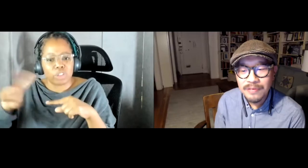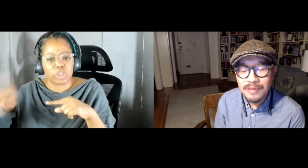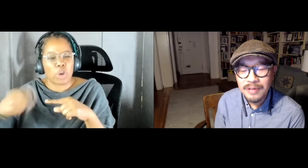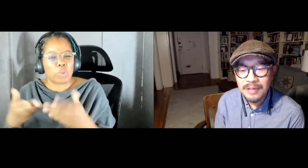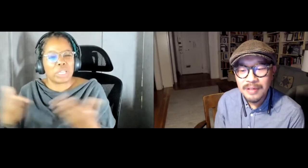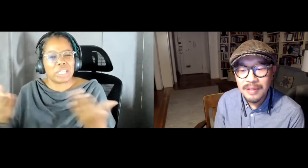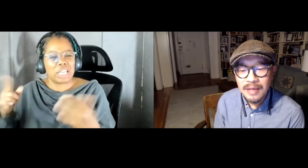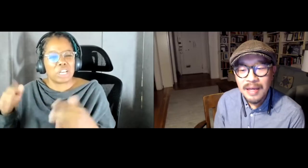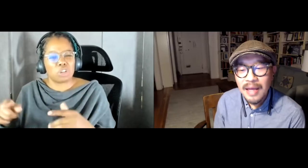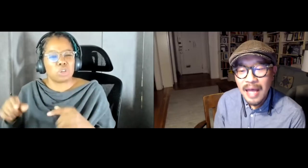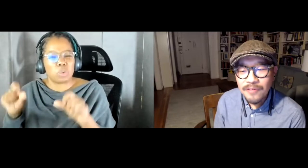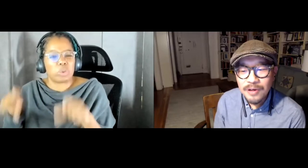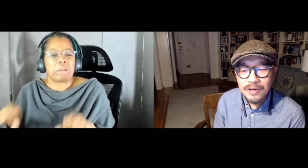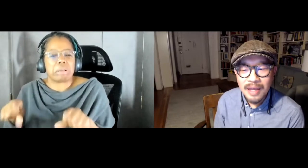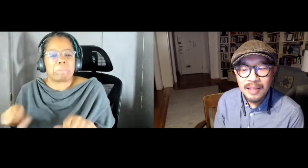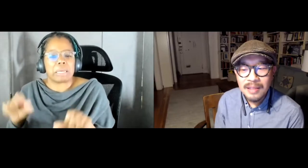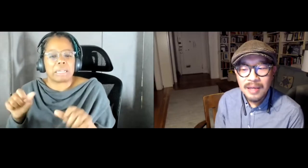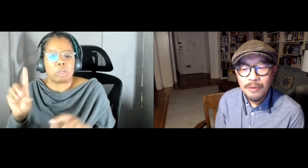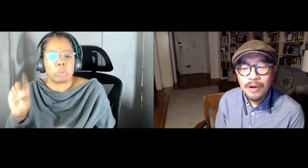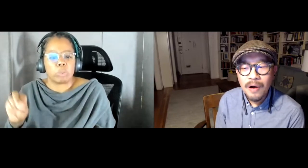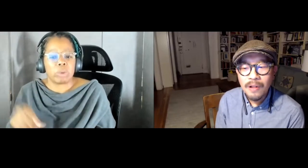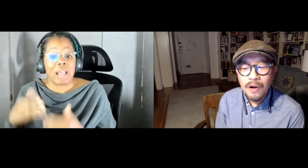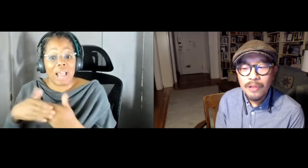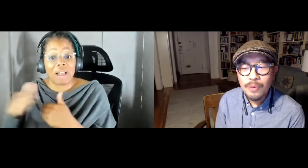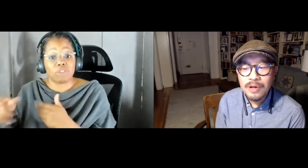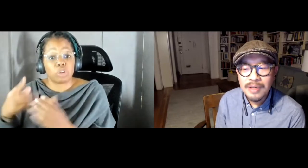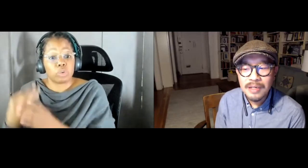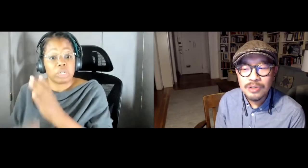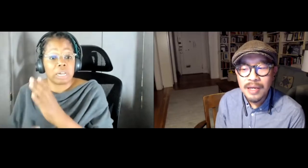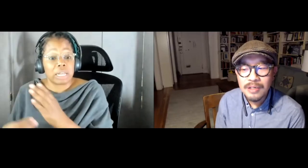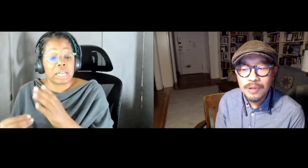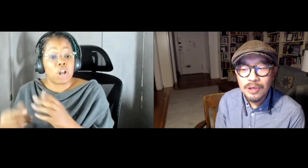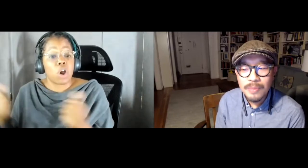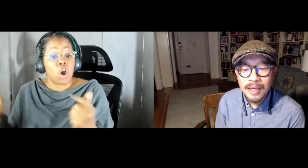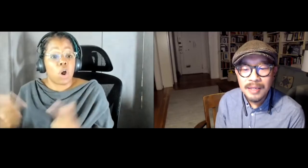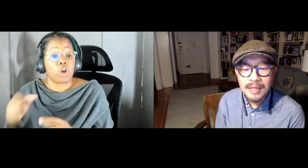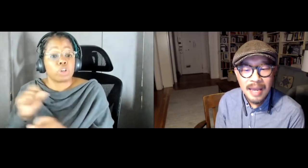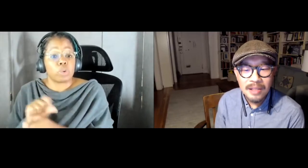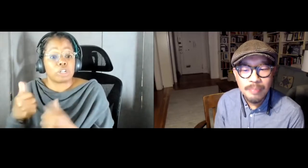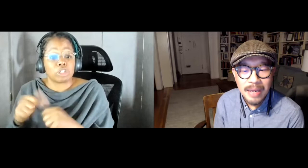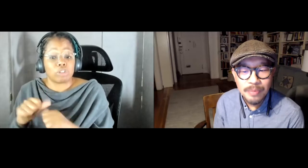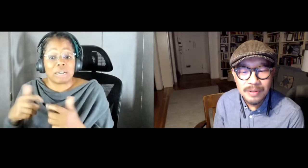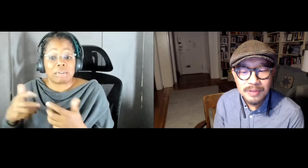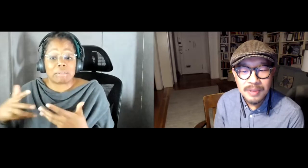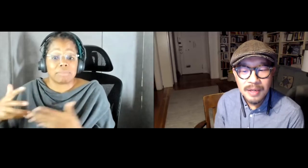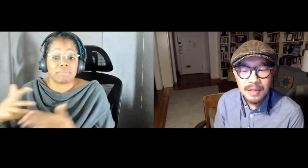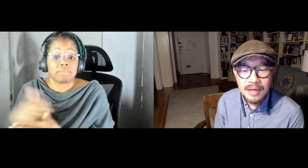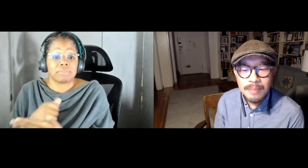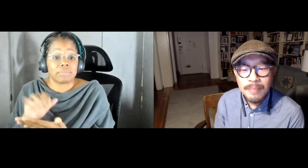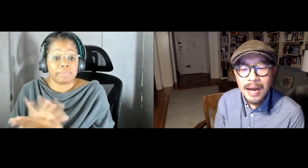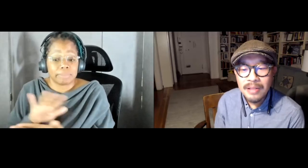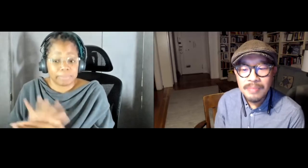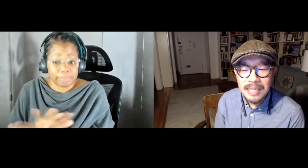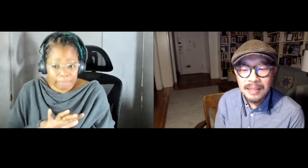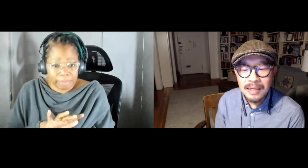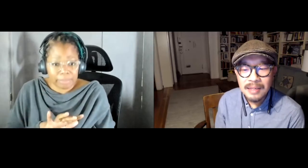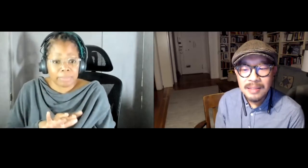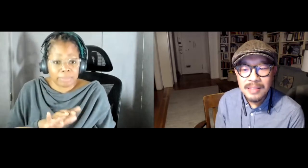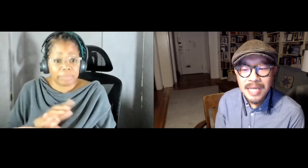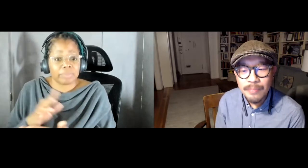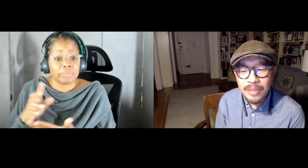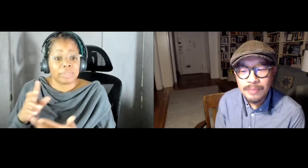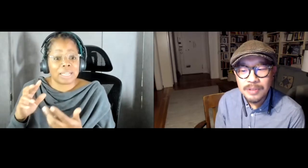capable of. After your death, I recall all the work done trying to accumulate and gather papers, pile them